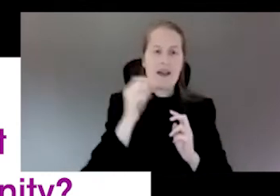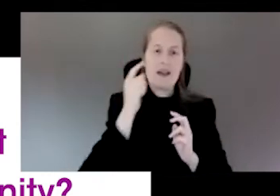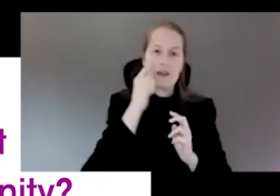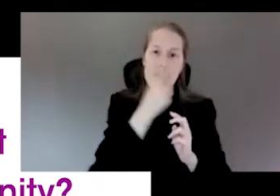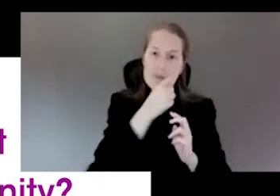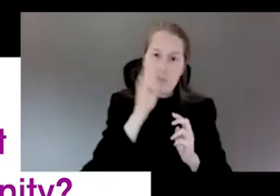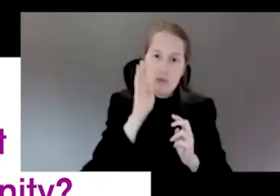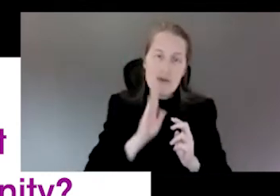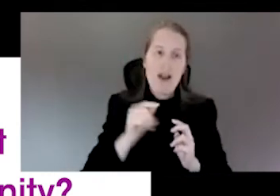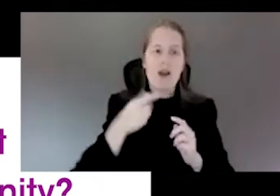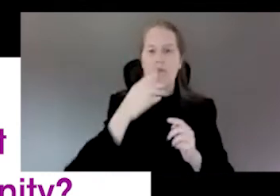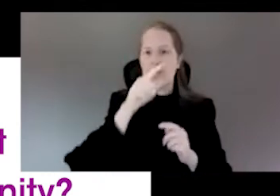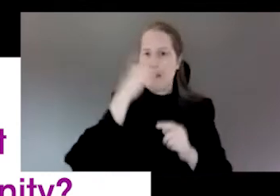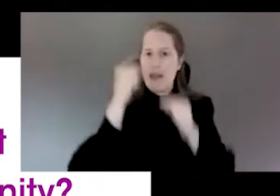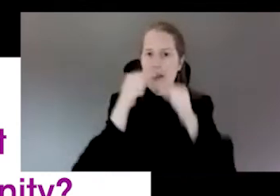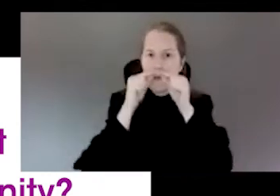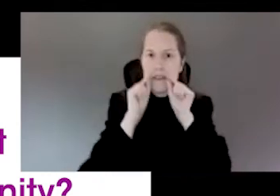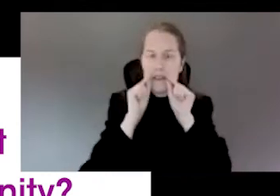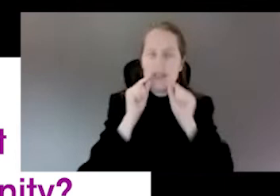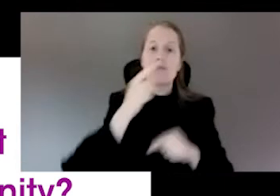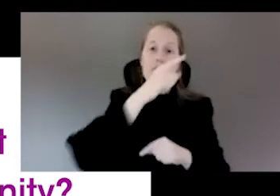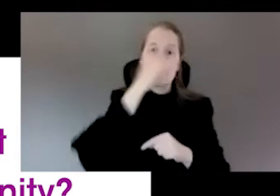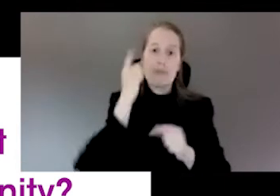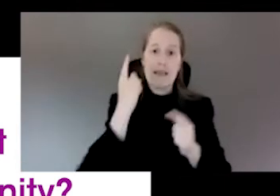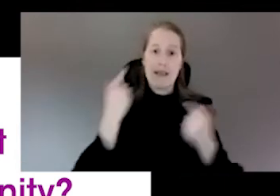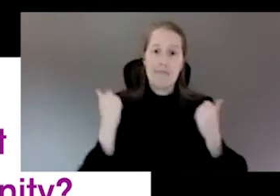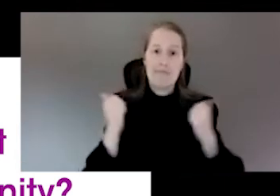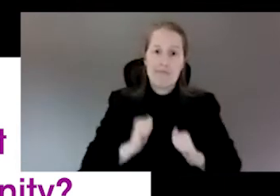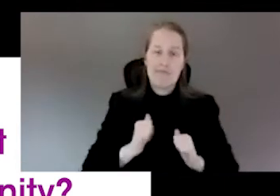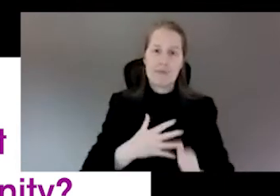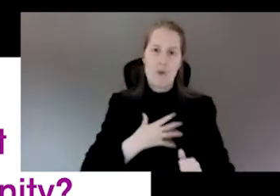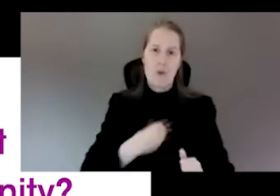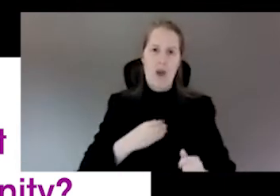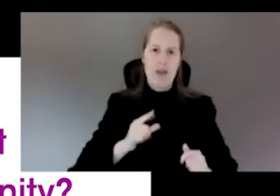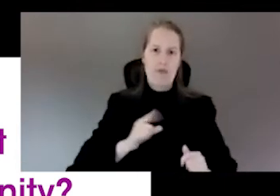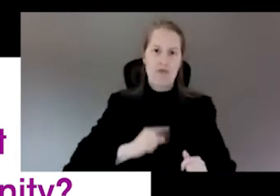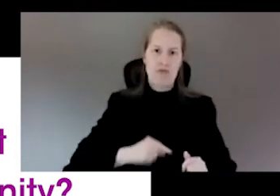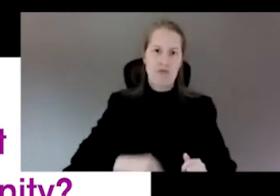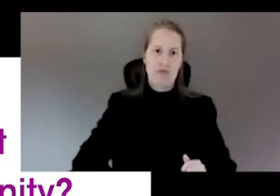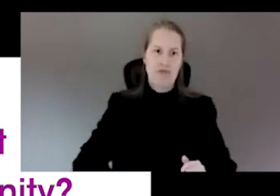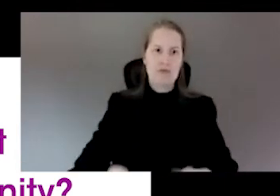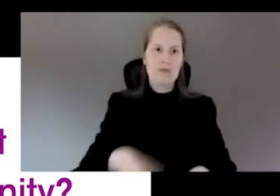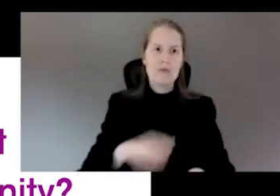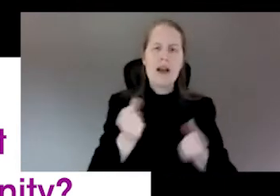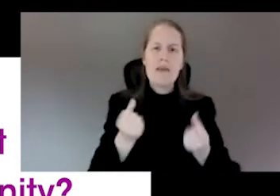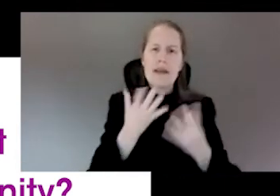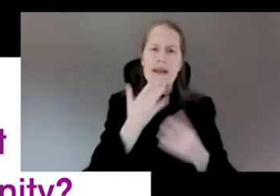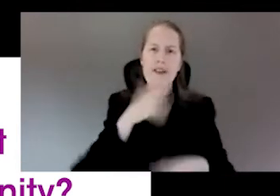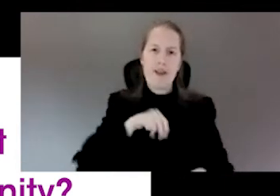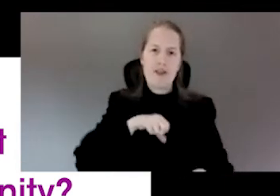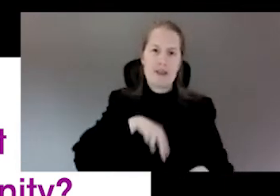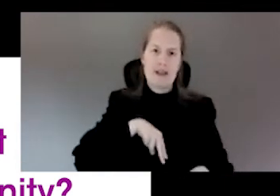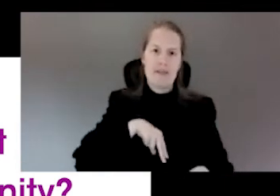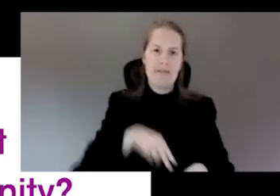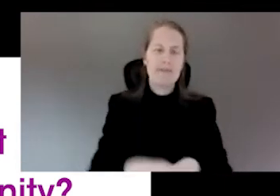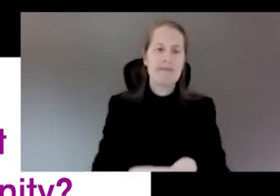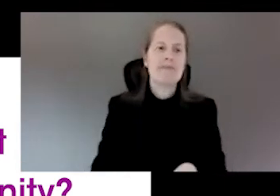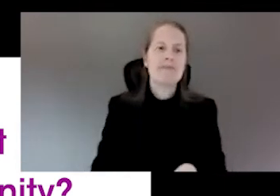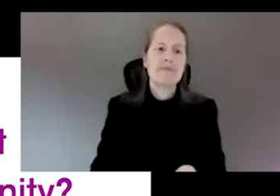wearing a black suit jacket with a white dress shirt and a multicolored tie.